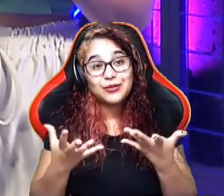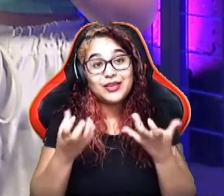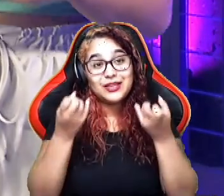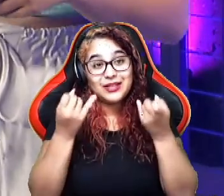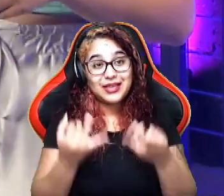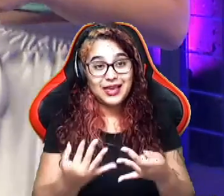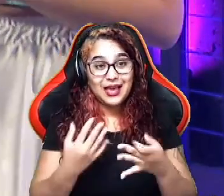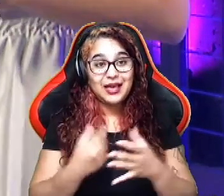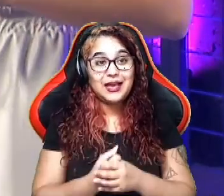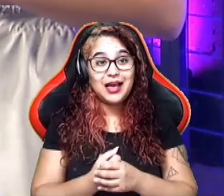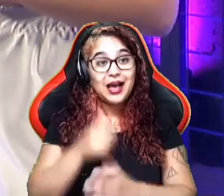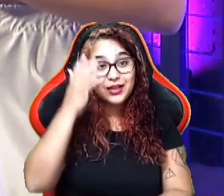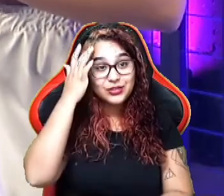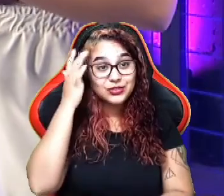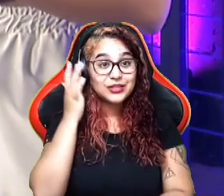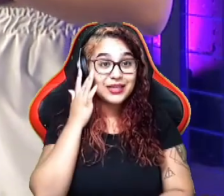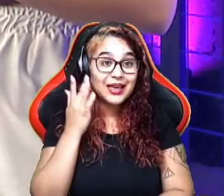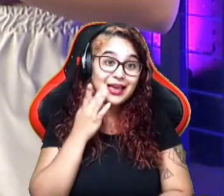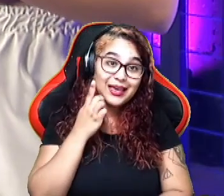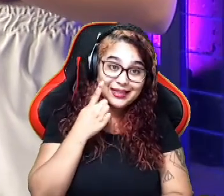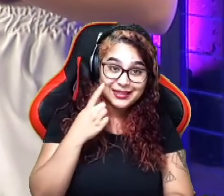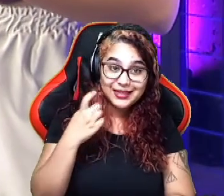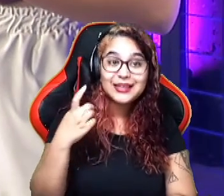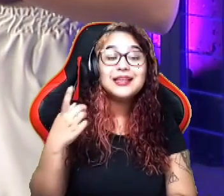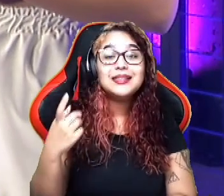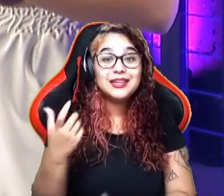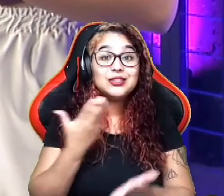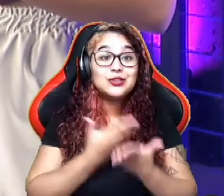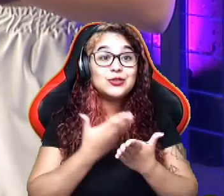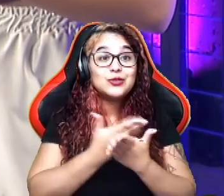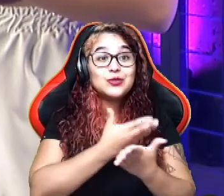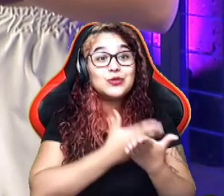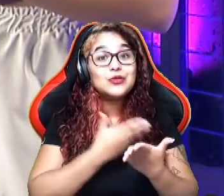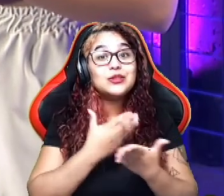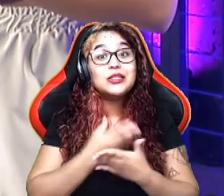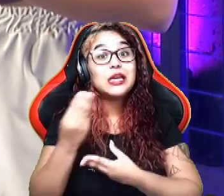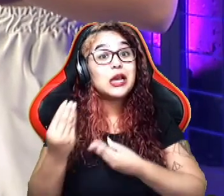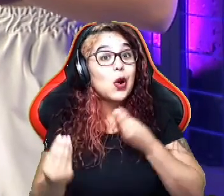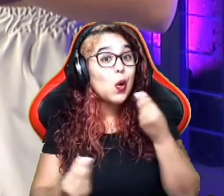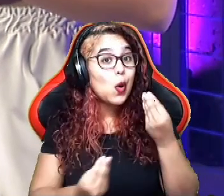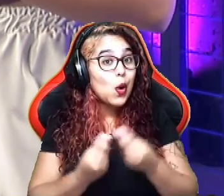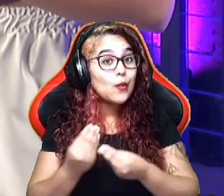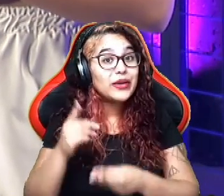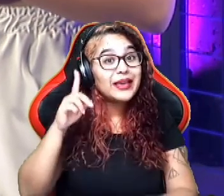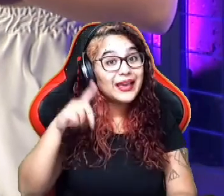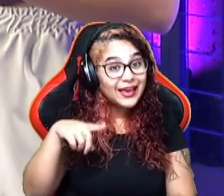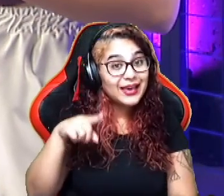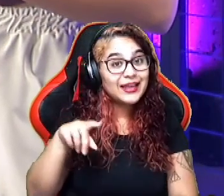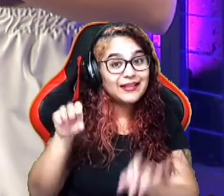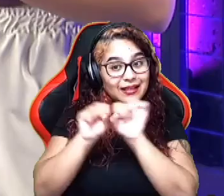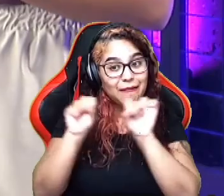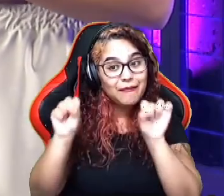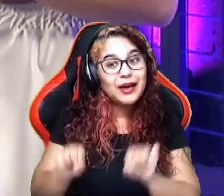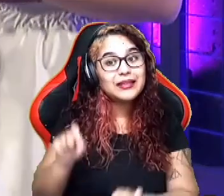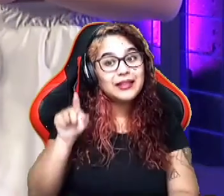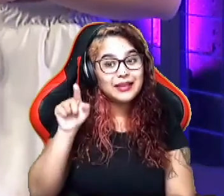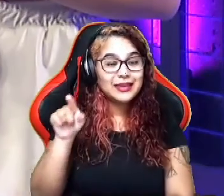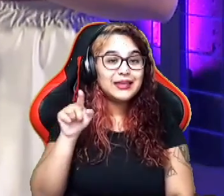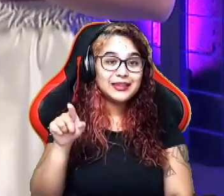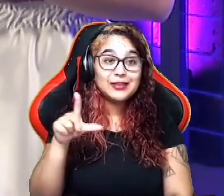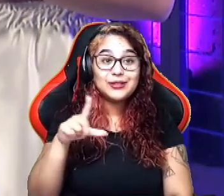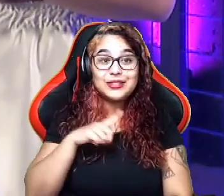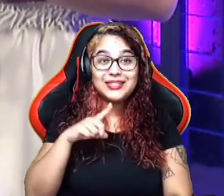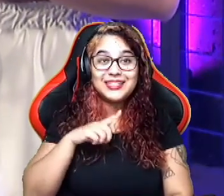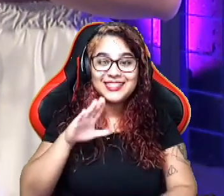That's what I was going to maybe mention, Renato. It would be interesting maybe to study how lean those machines